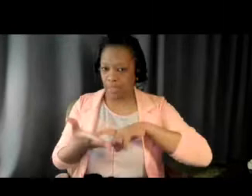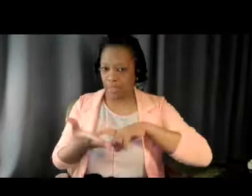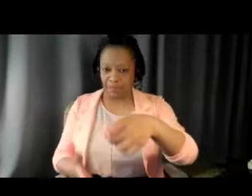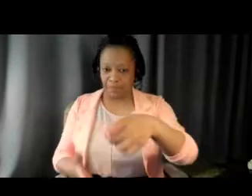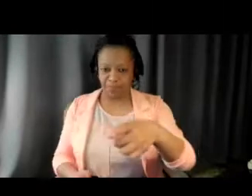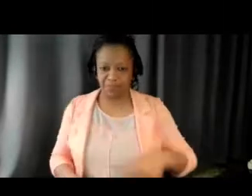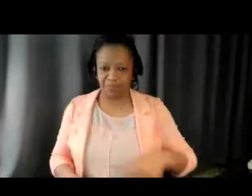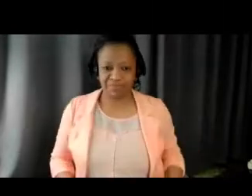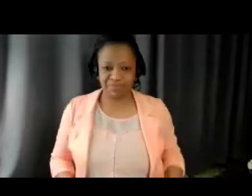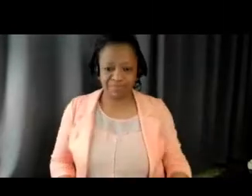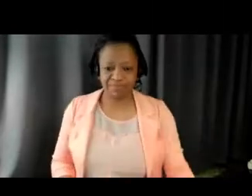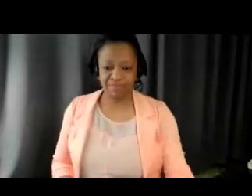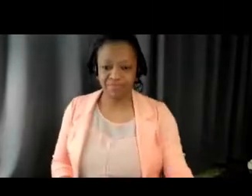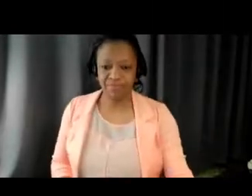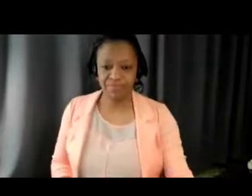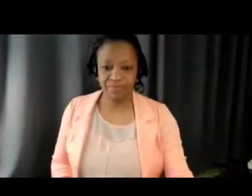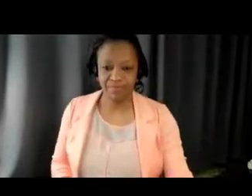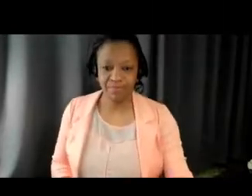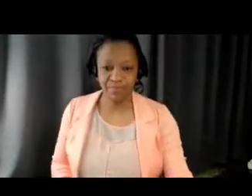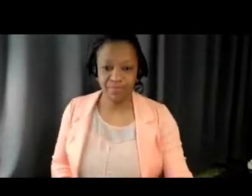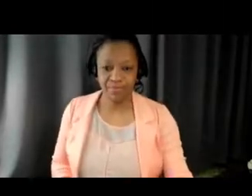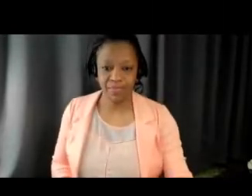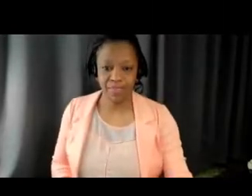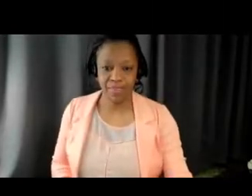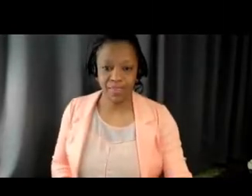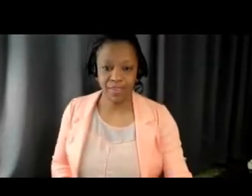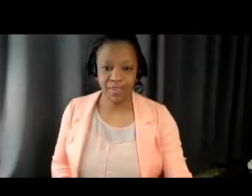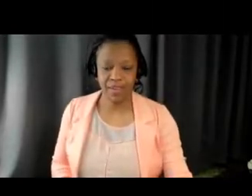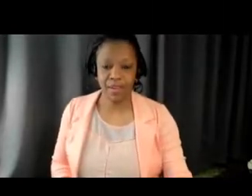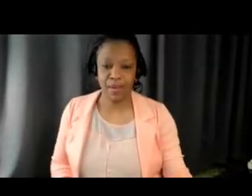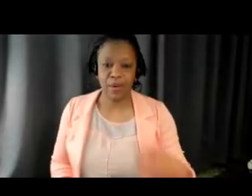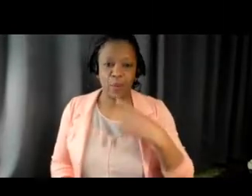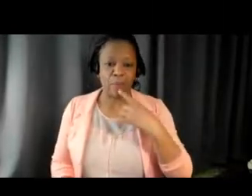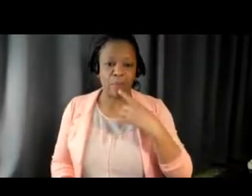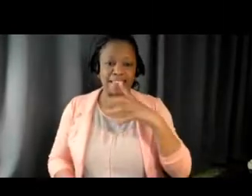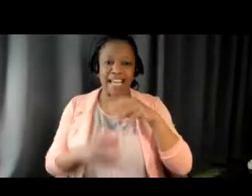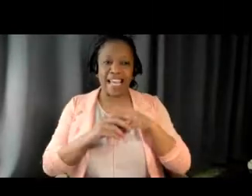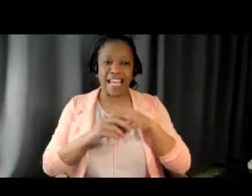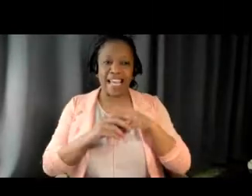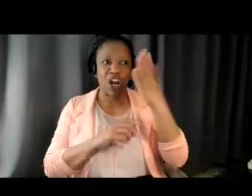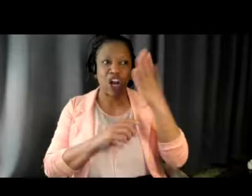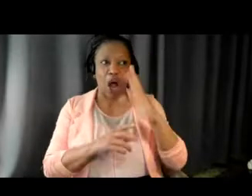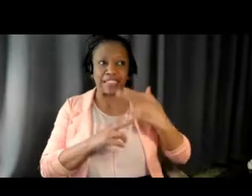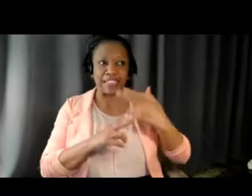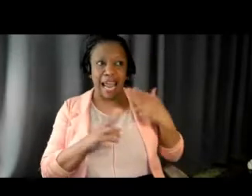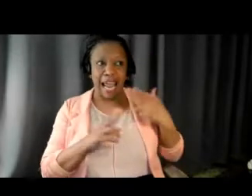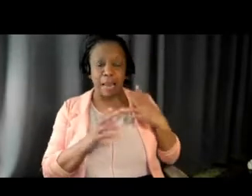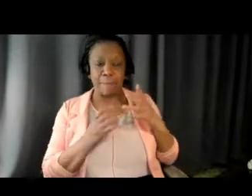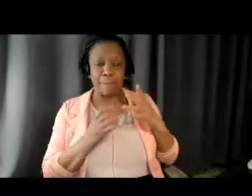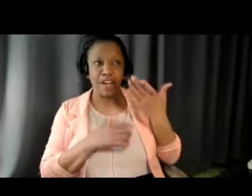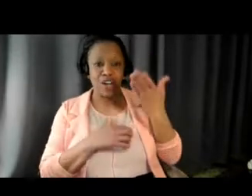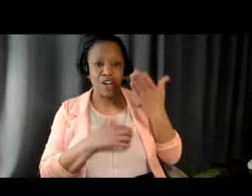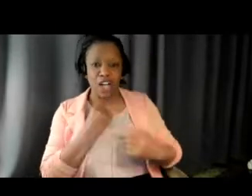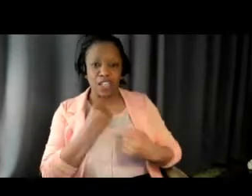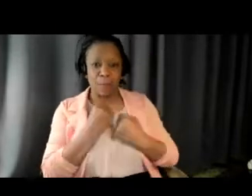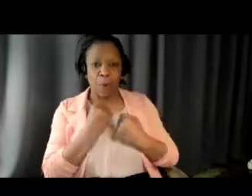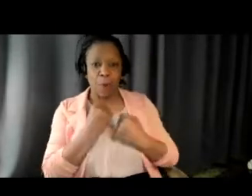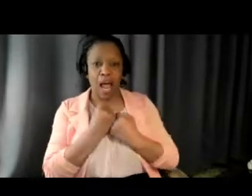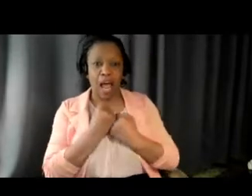say in Arabic, Bismillah, which means the name of God, because if God's not helping with this, I don't think this dish would ever work. Okay.